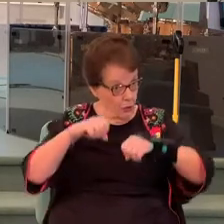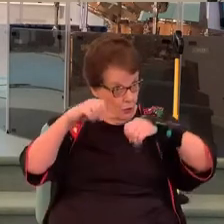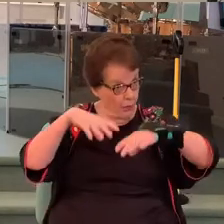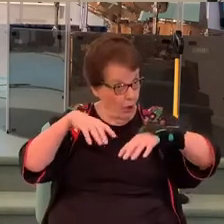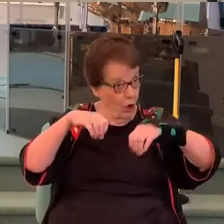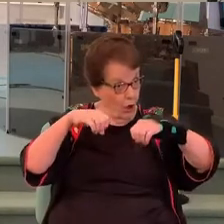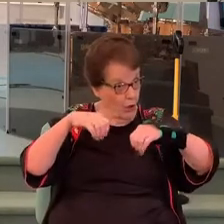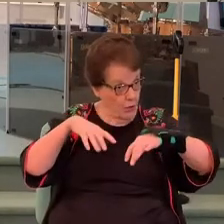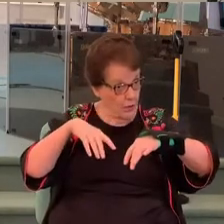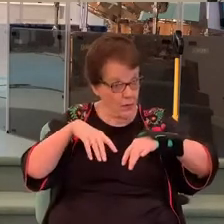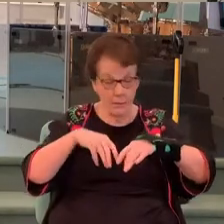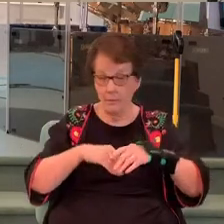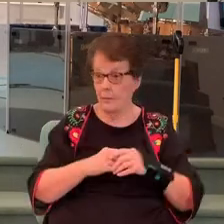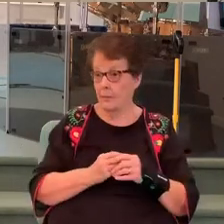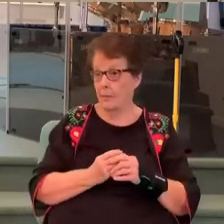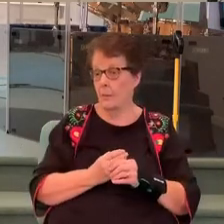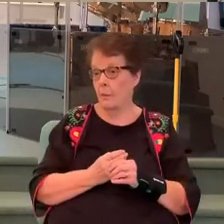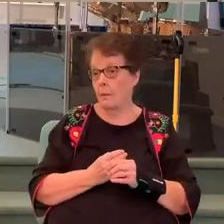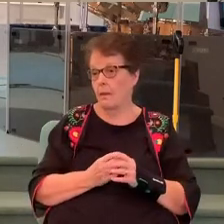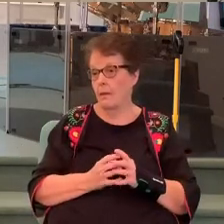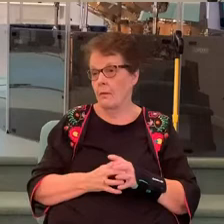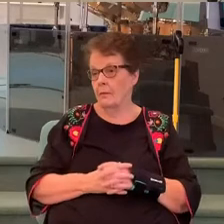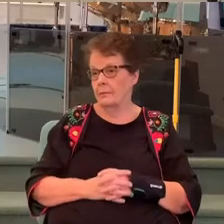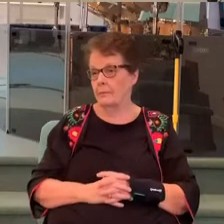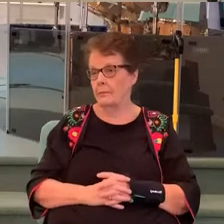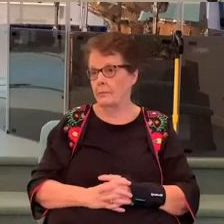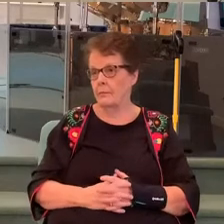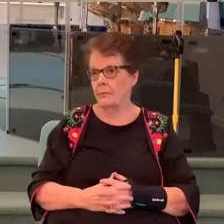do all that is according to His will.